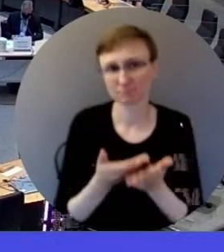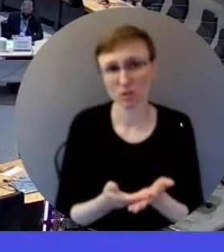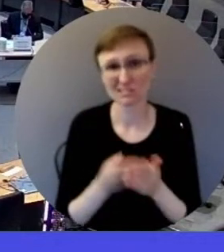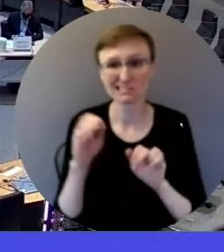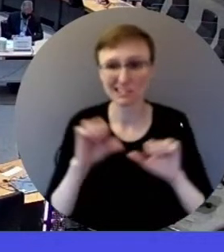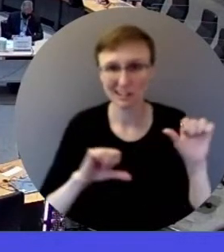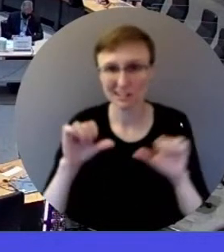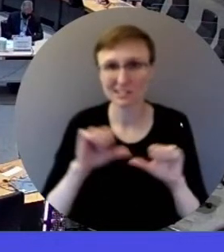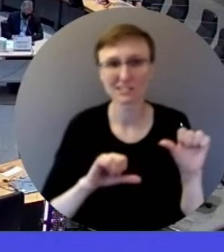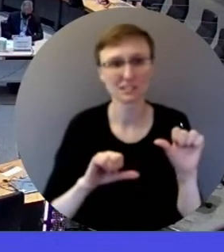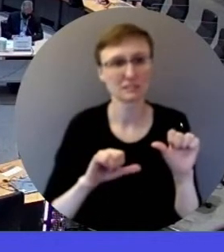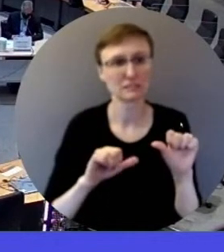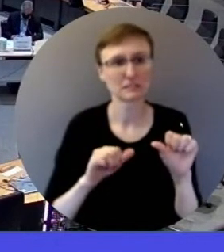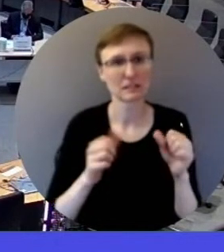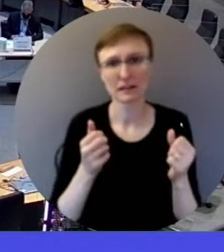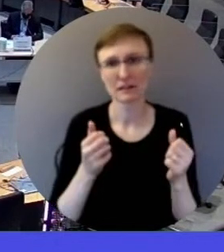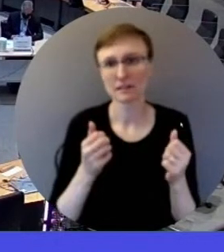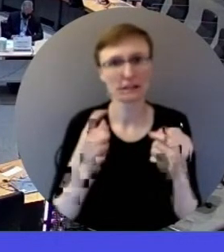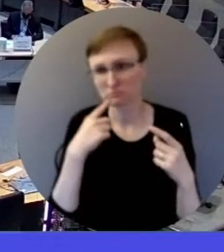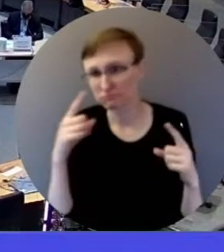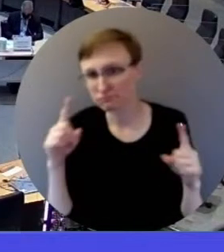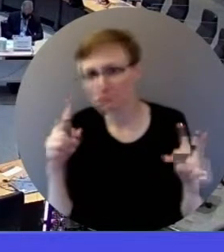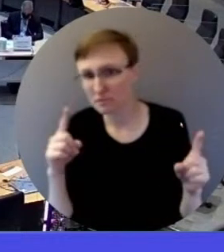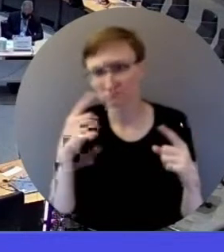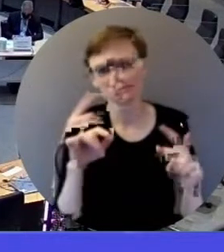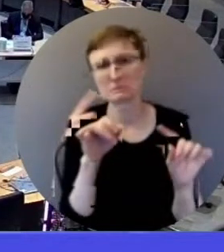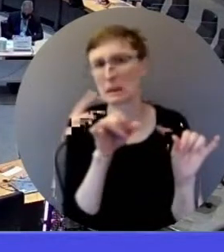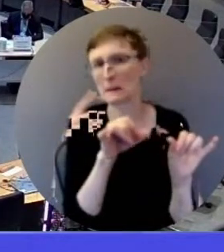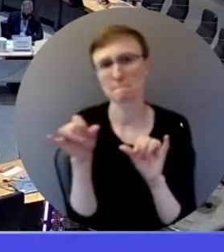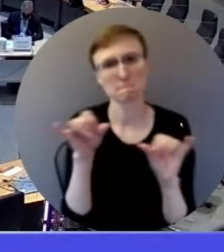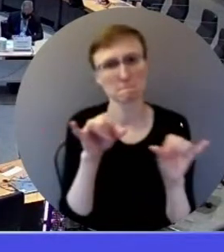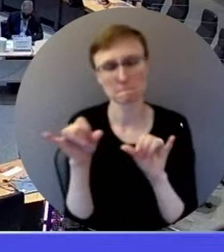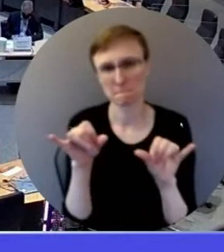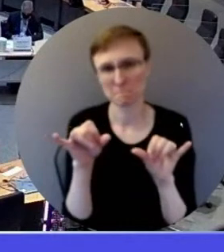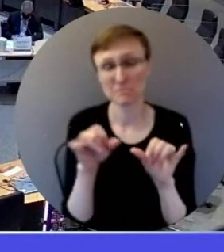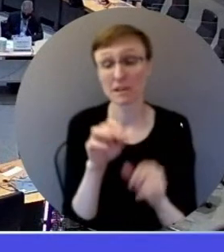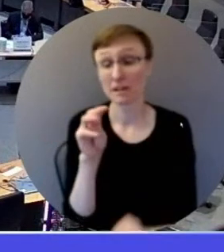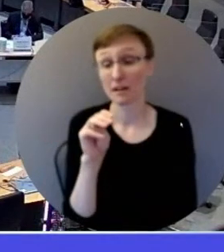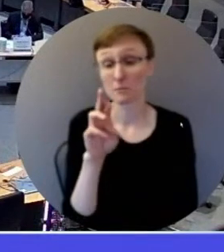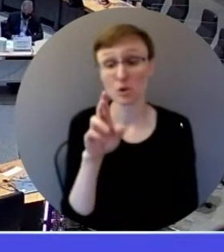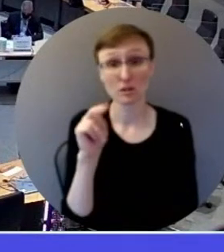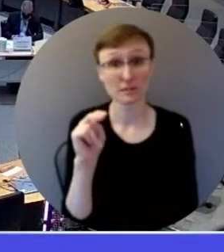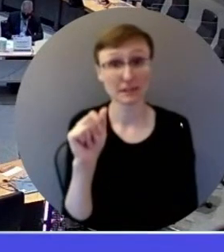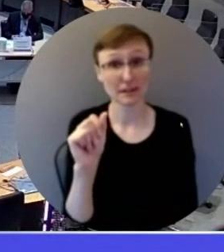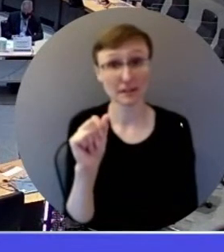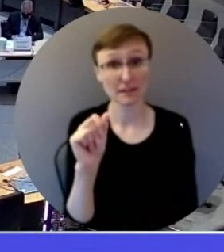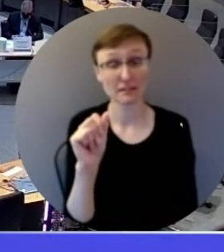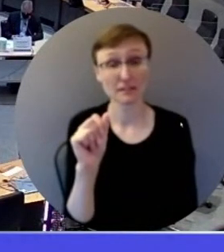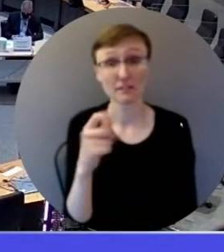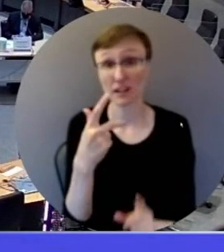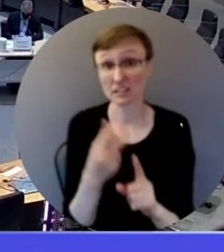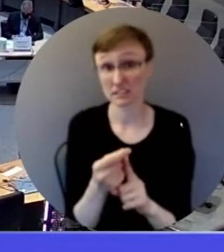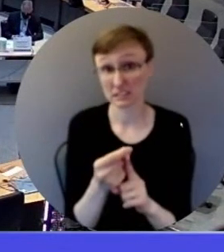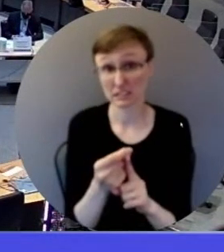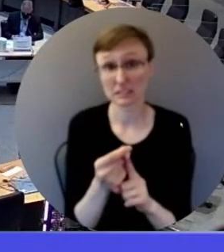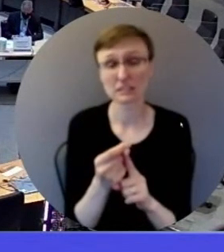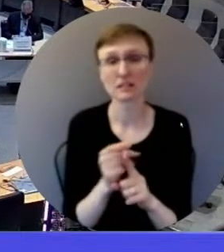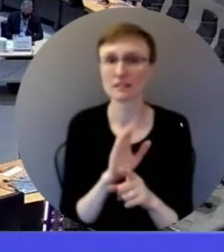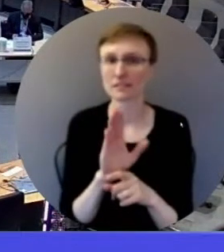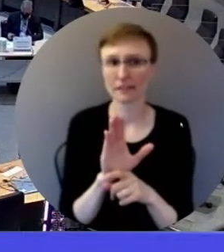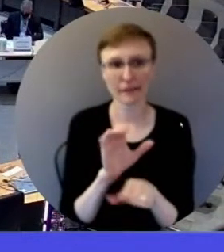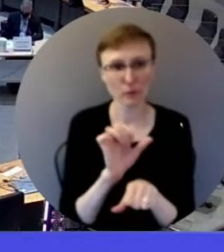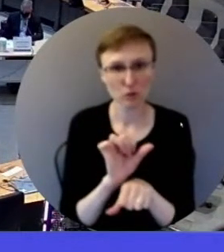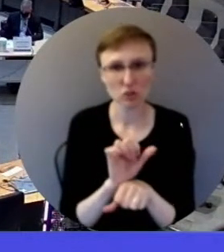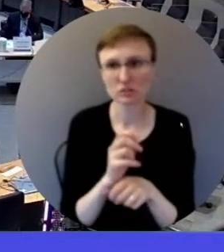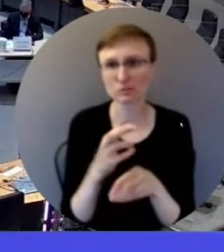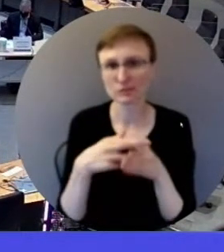So, in terms of the mRNA vaccines work and the results for protection against COVID.